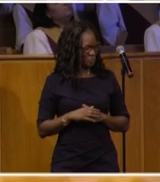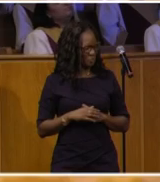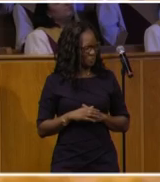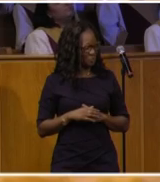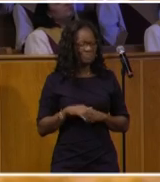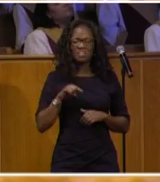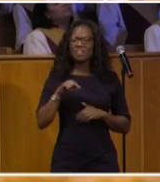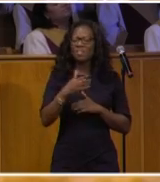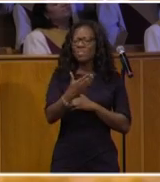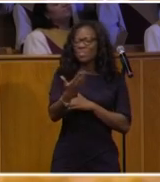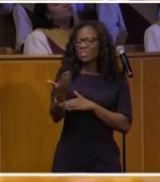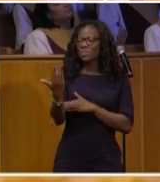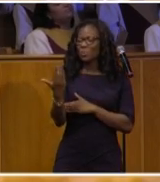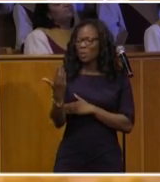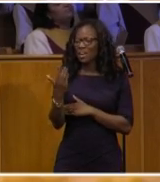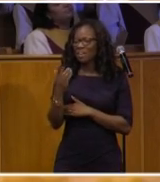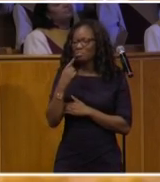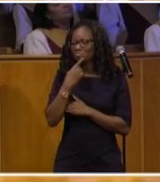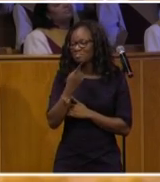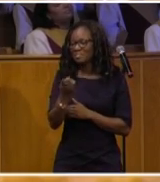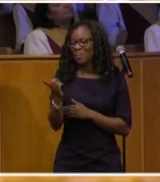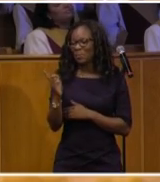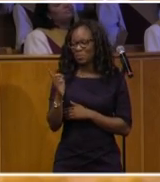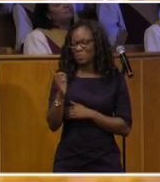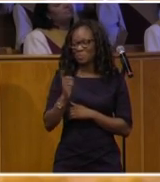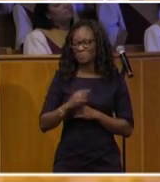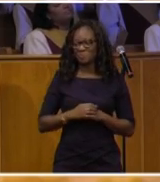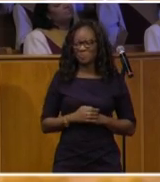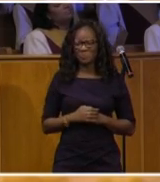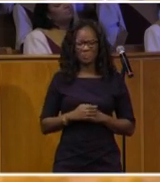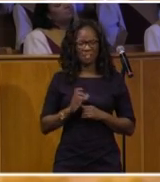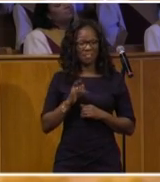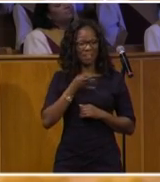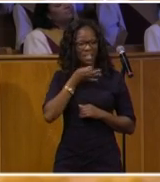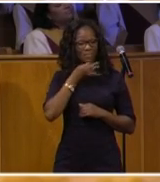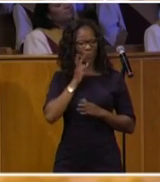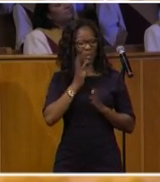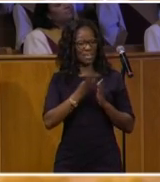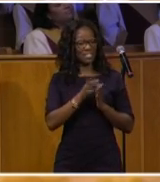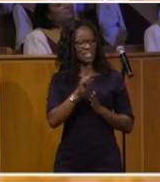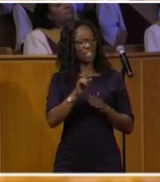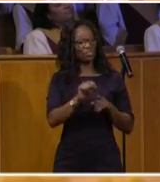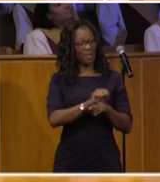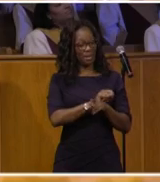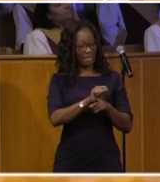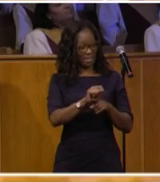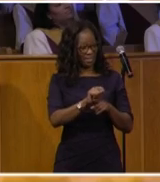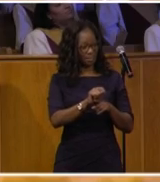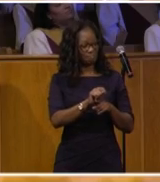This morning, I say to you that an expert witness needs training.